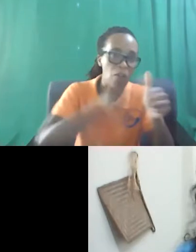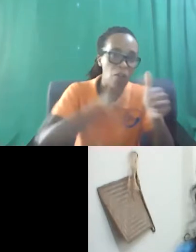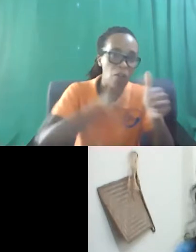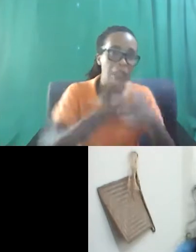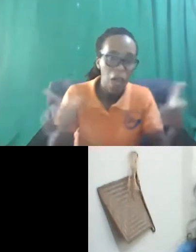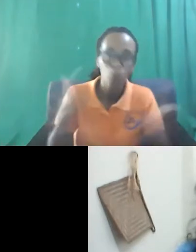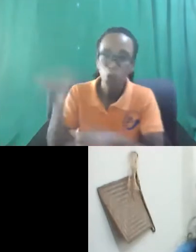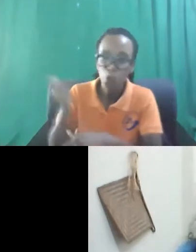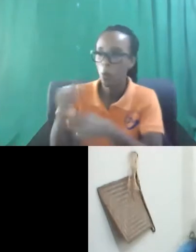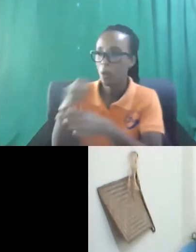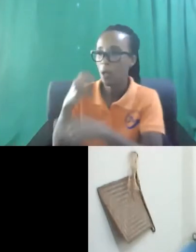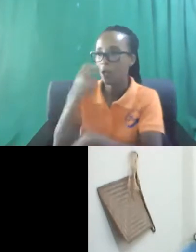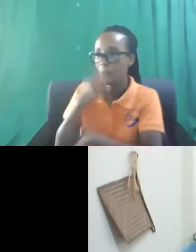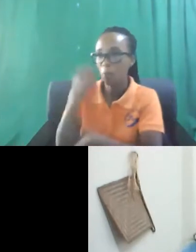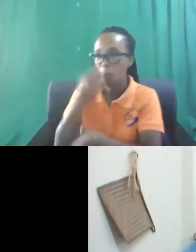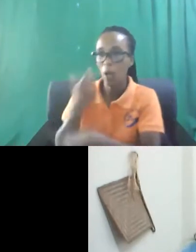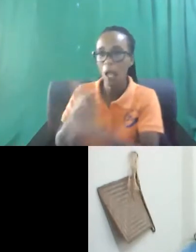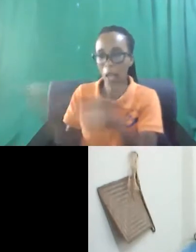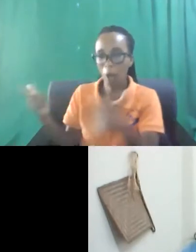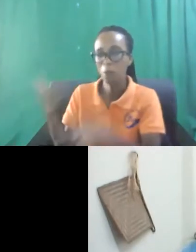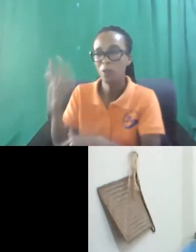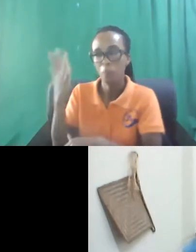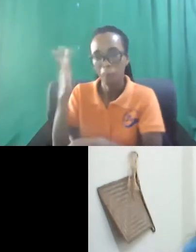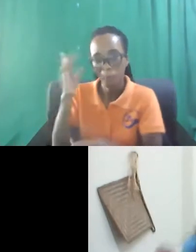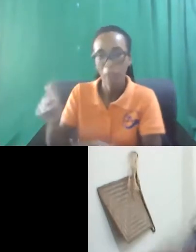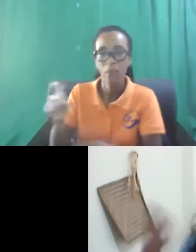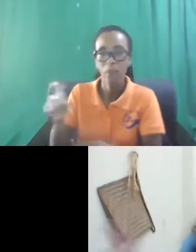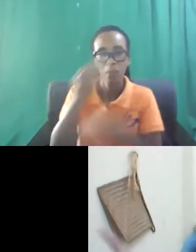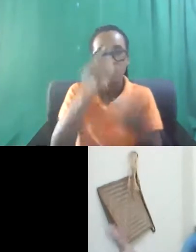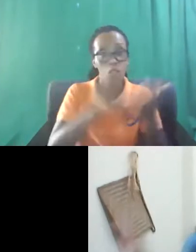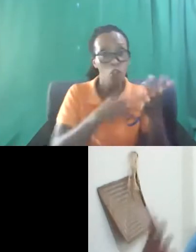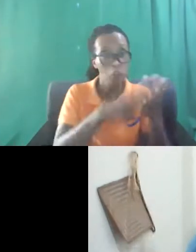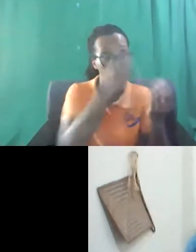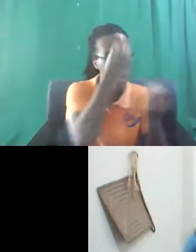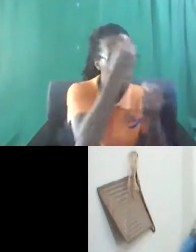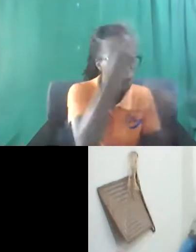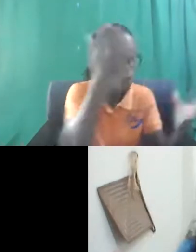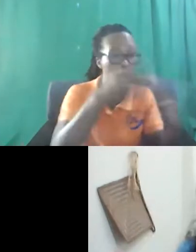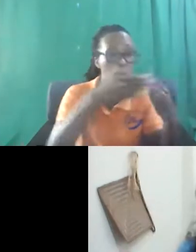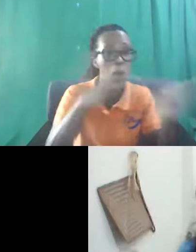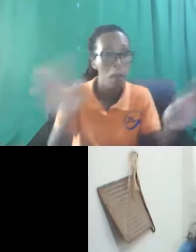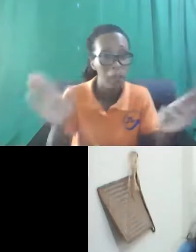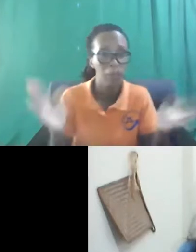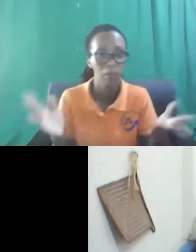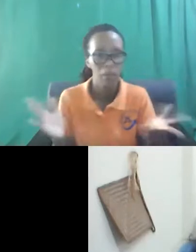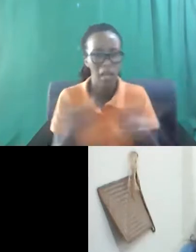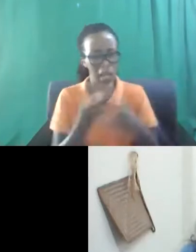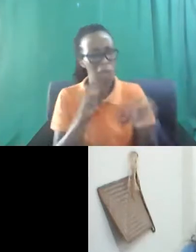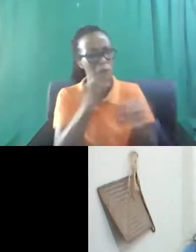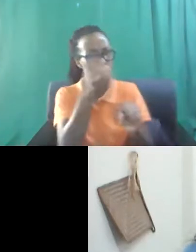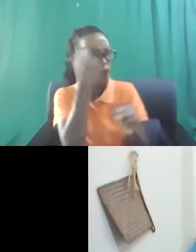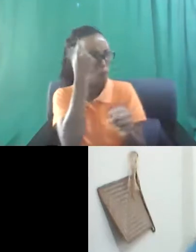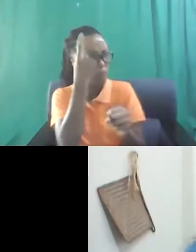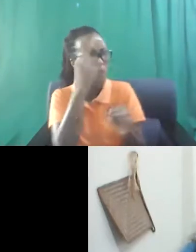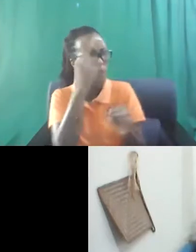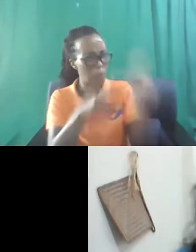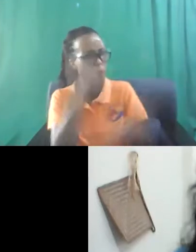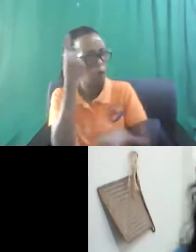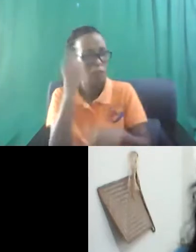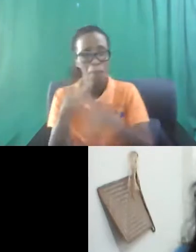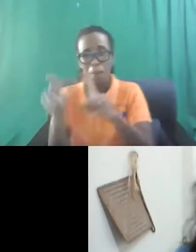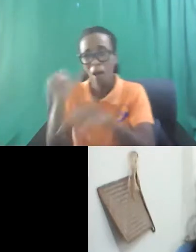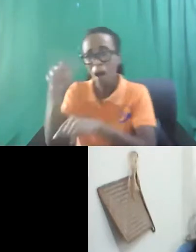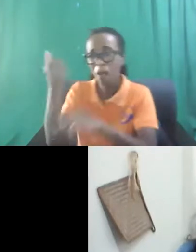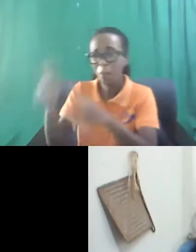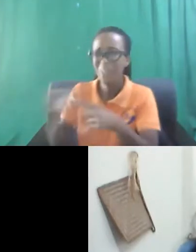But you do have to say this in, well, when you're in public, right, outside of linguistics, because people still think, oh, there's one sign